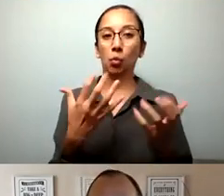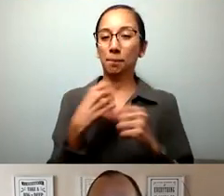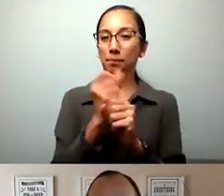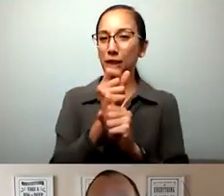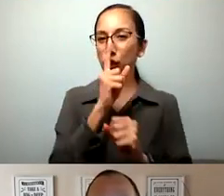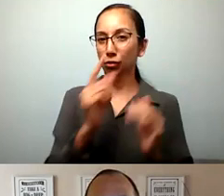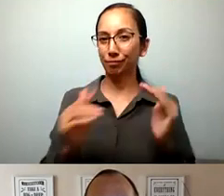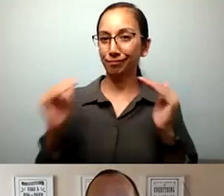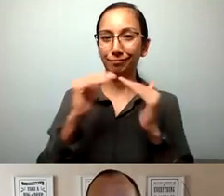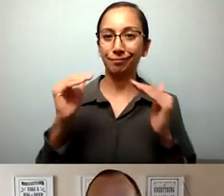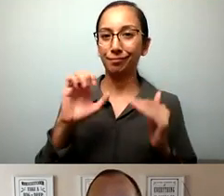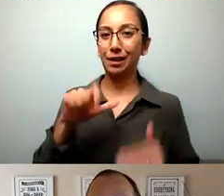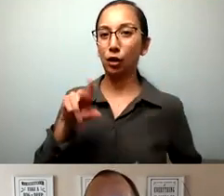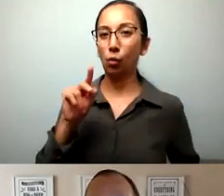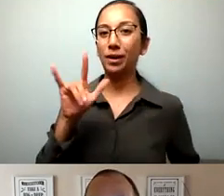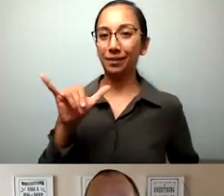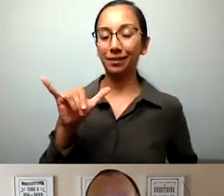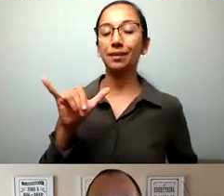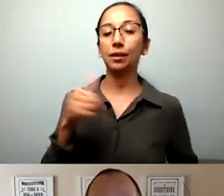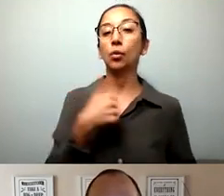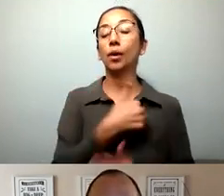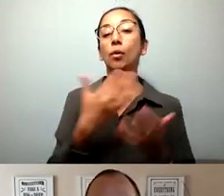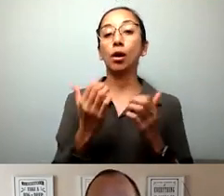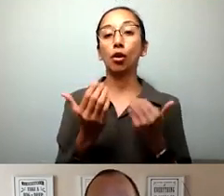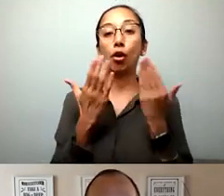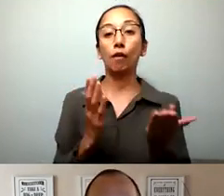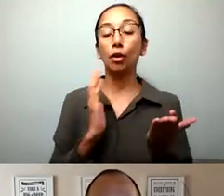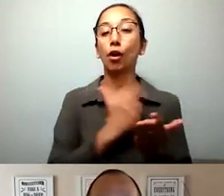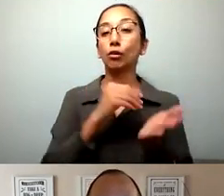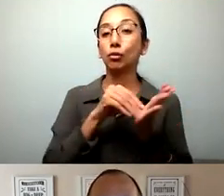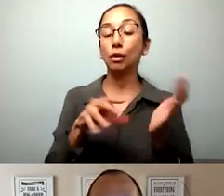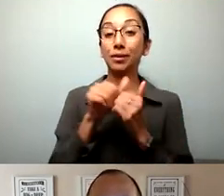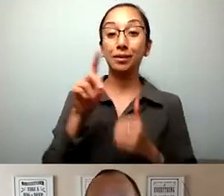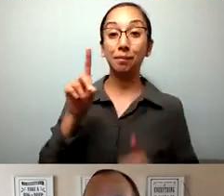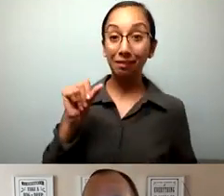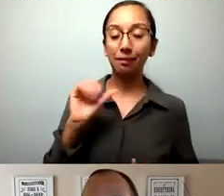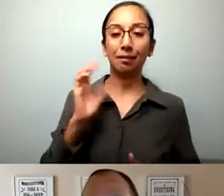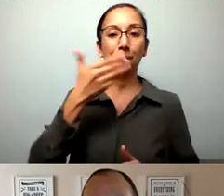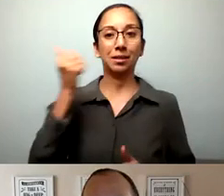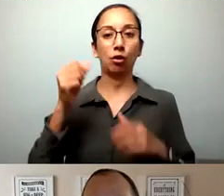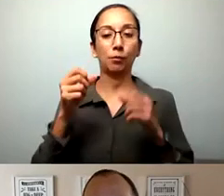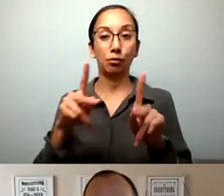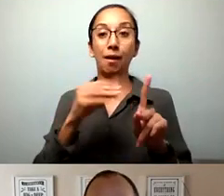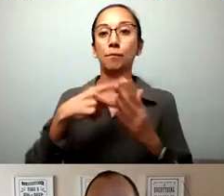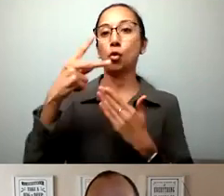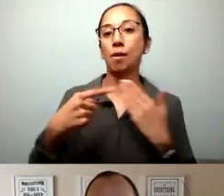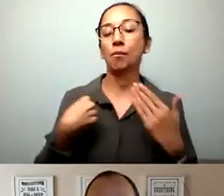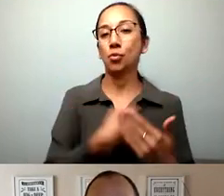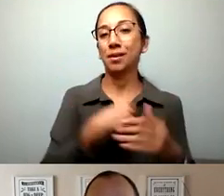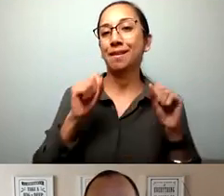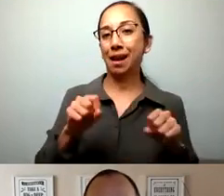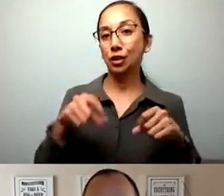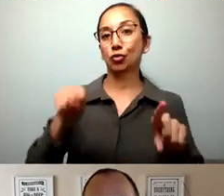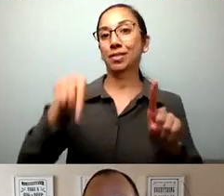really about offering our students with disabilities the best opportunities and programs we can in this